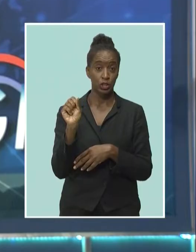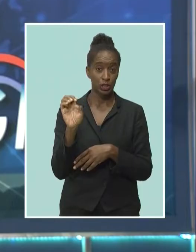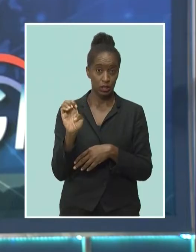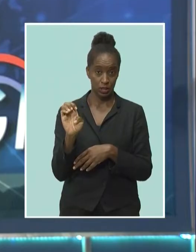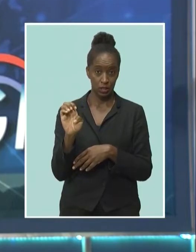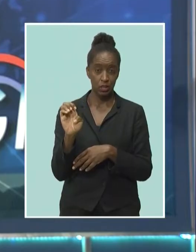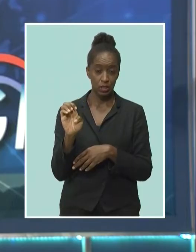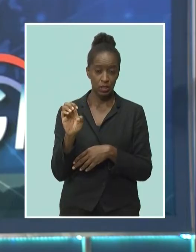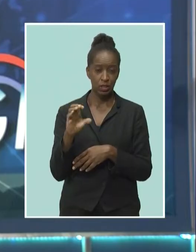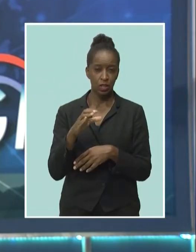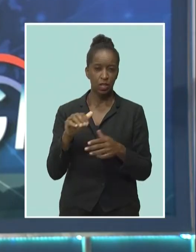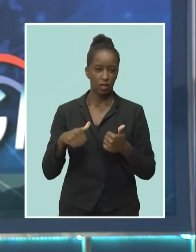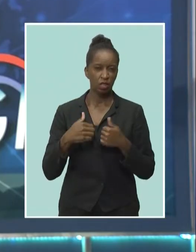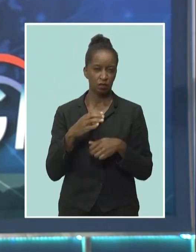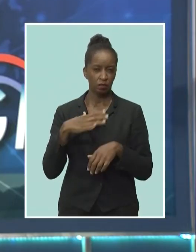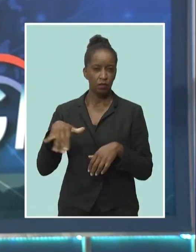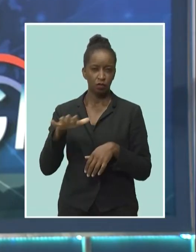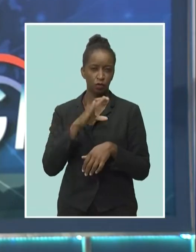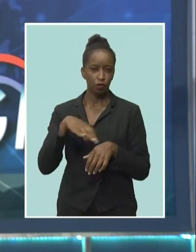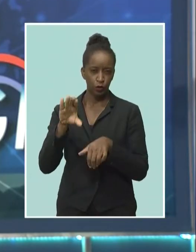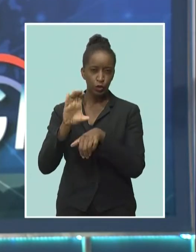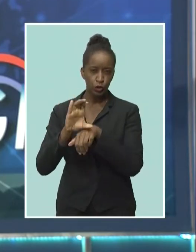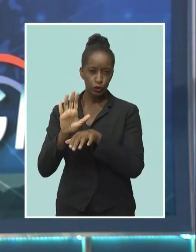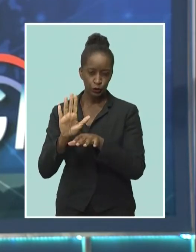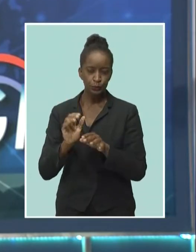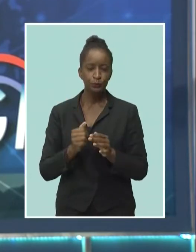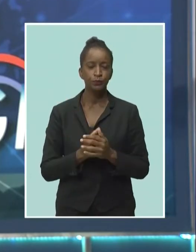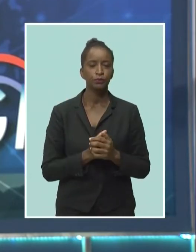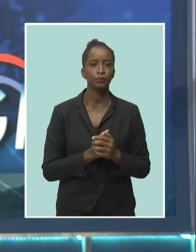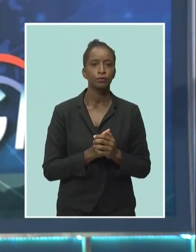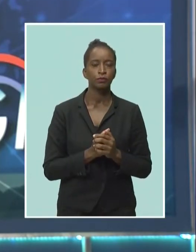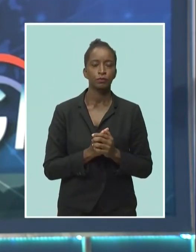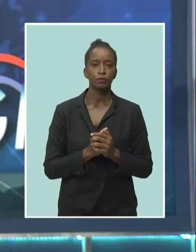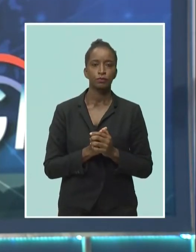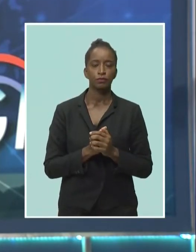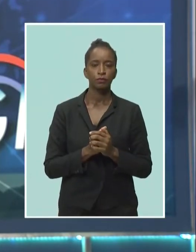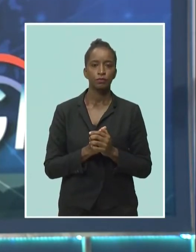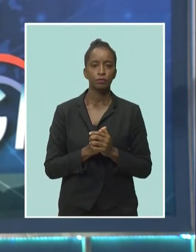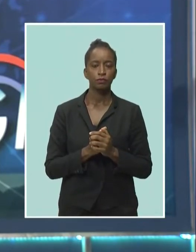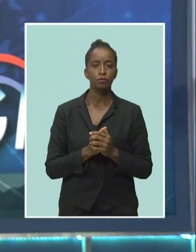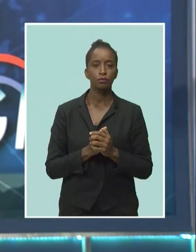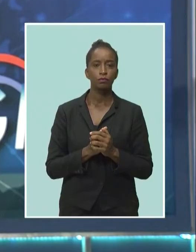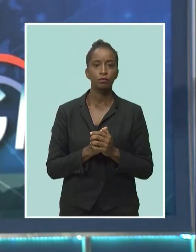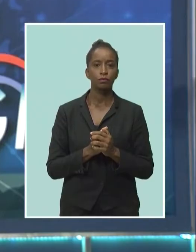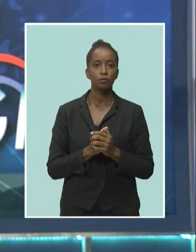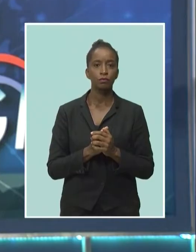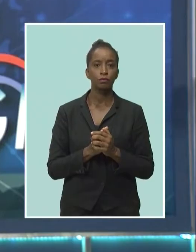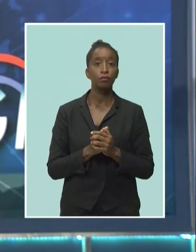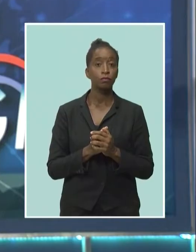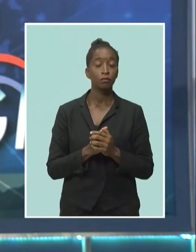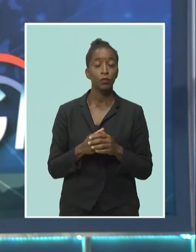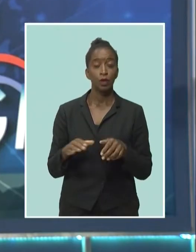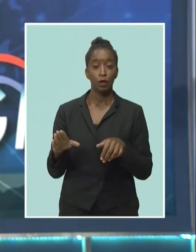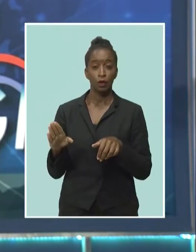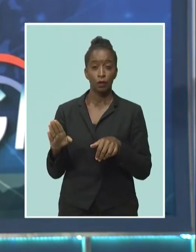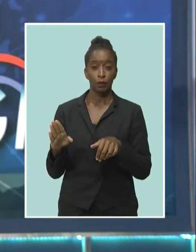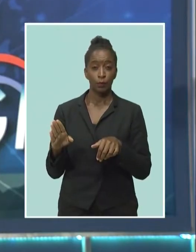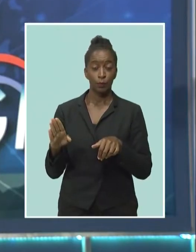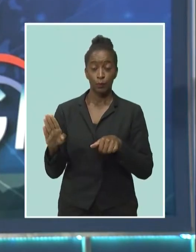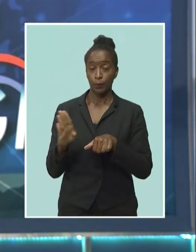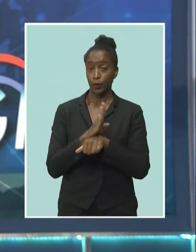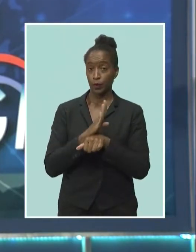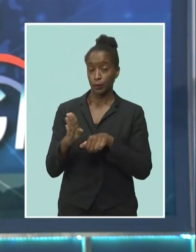available. Well, Barbadians will have to wait several weeks to hear whether the Barbados Light and Power Company Limited has